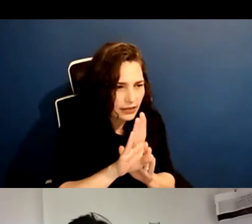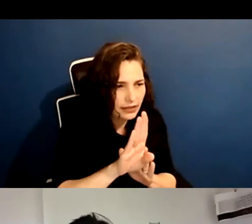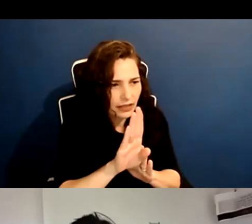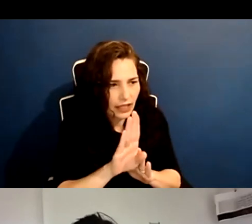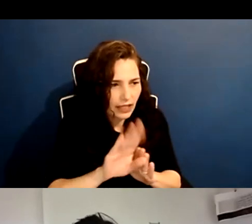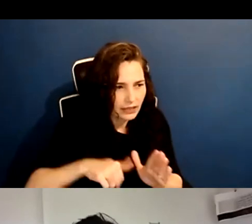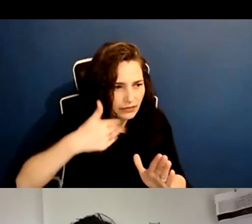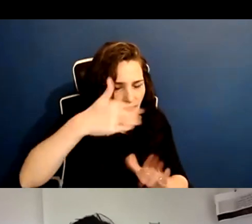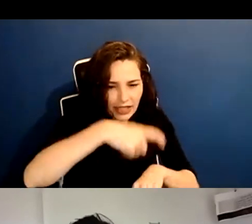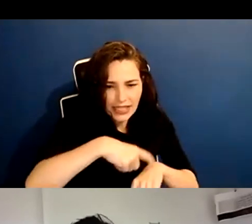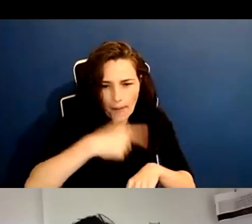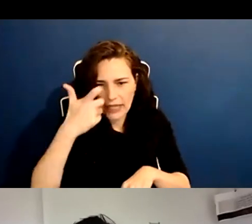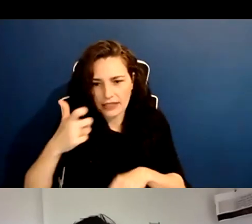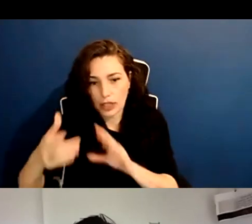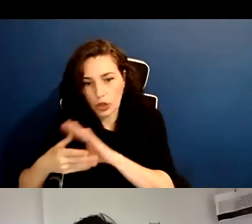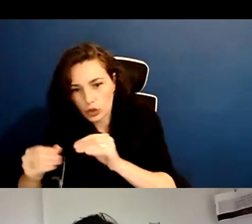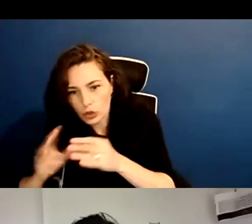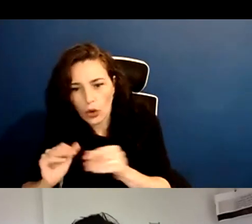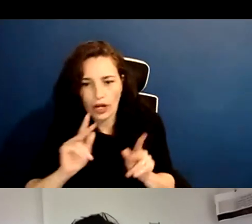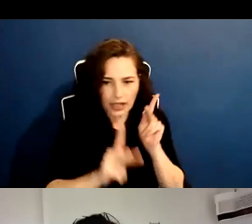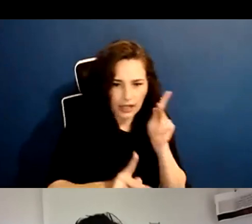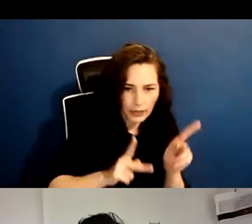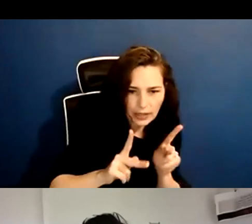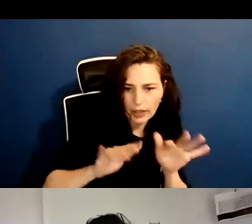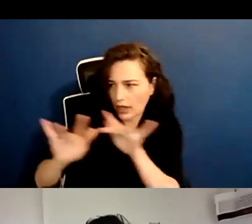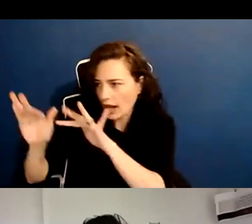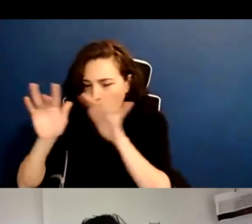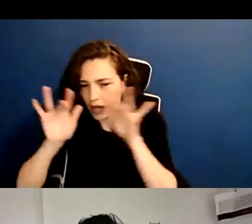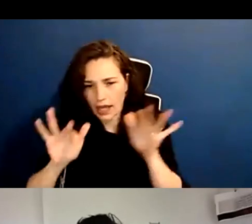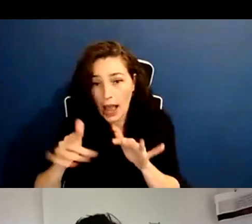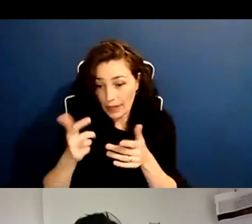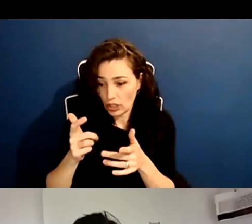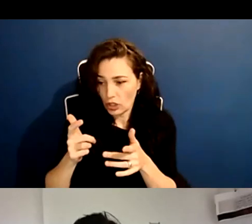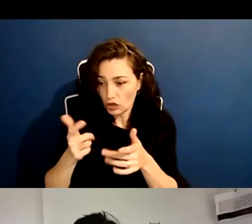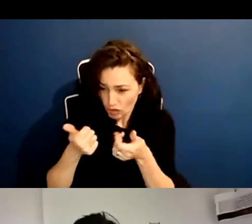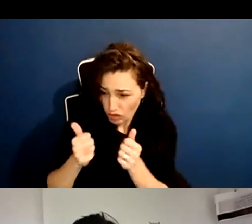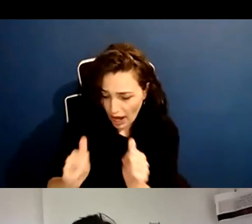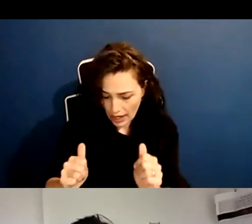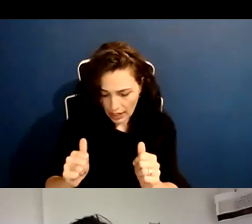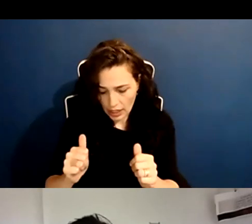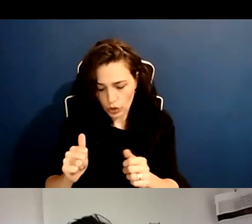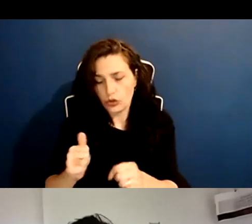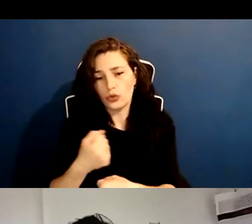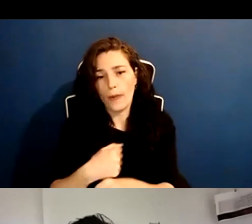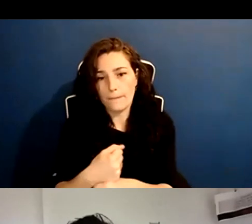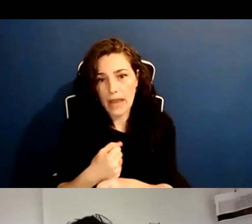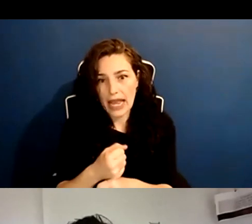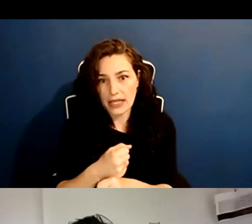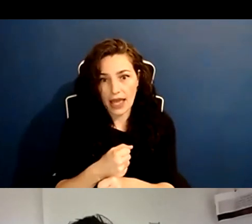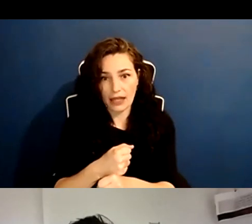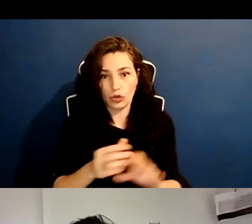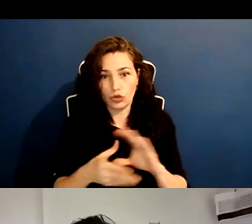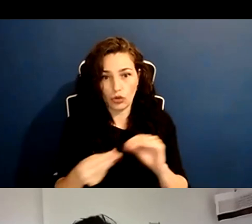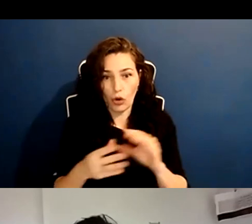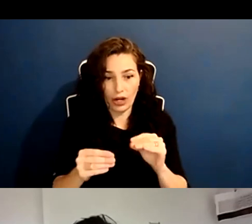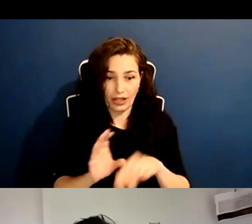as Meena said, but like trying to make a story what we had thought in our heads, but like the time allowed for the character